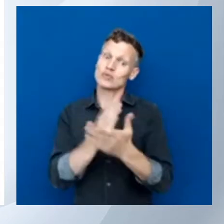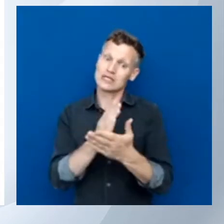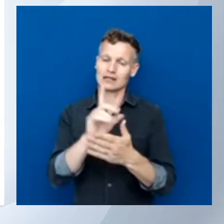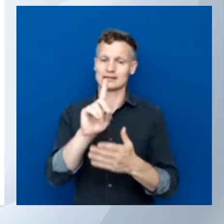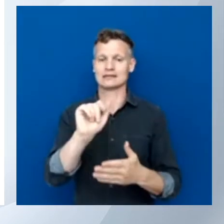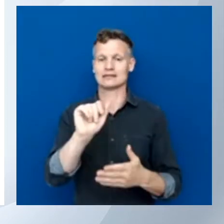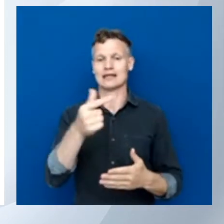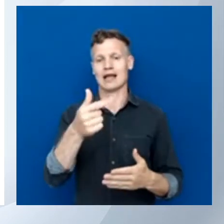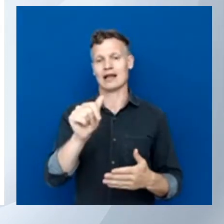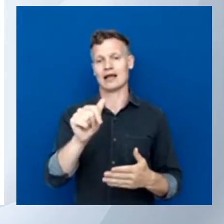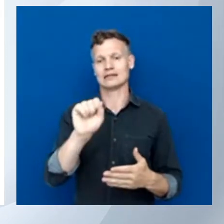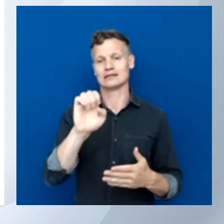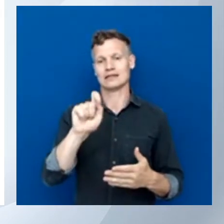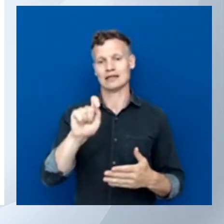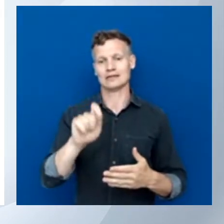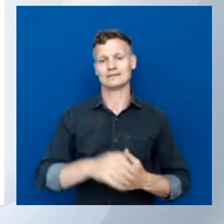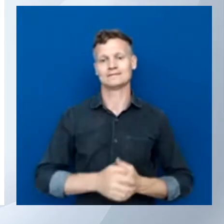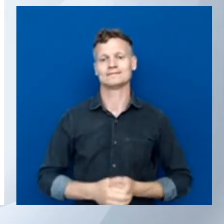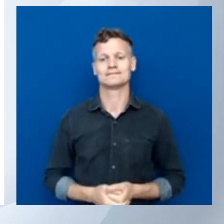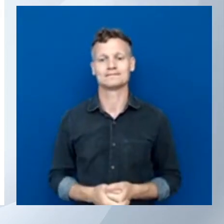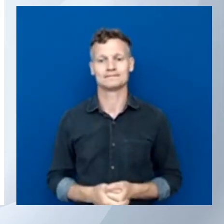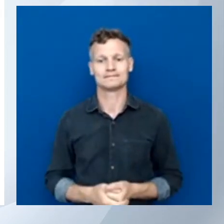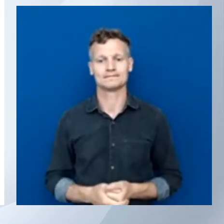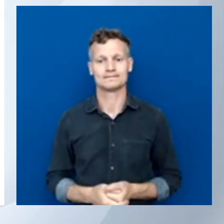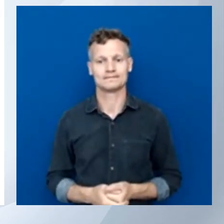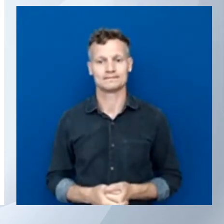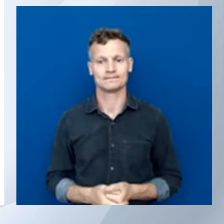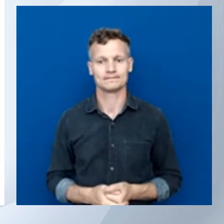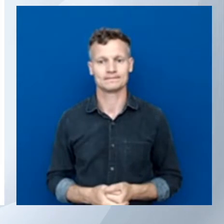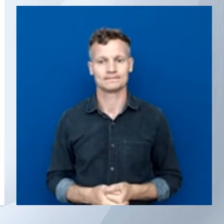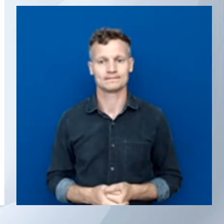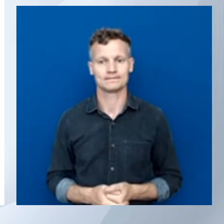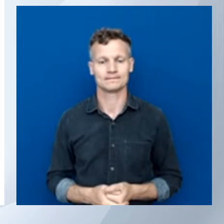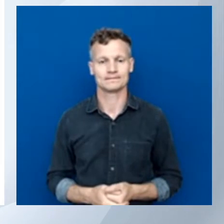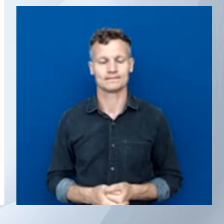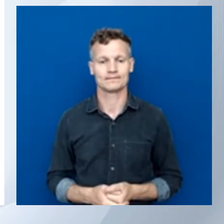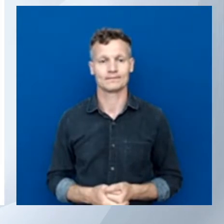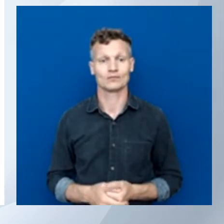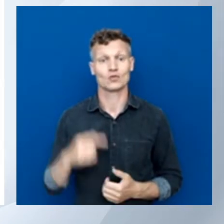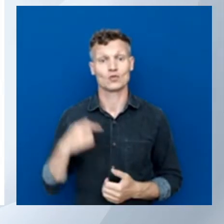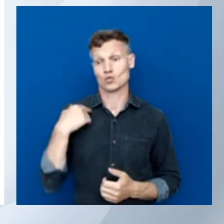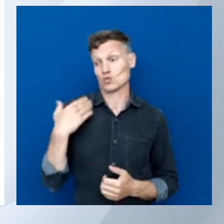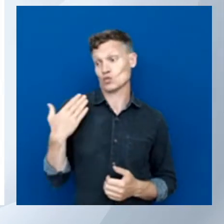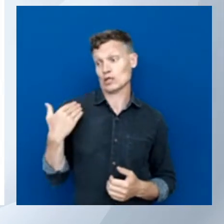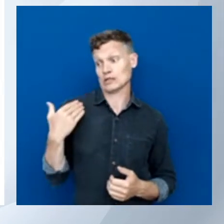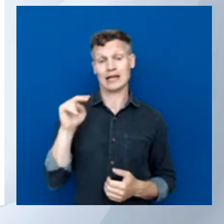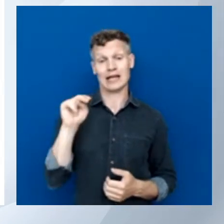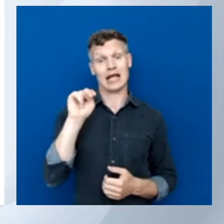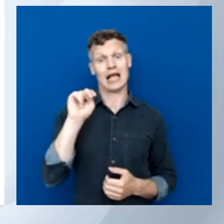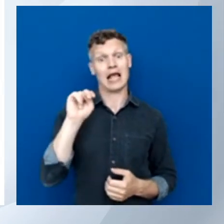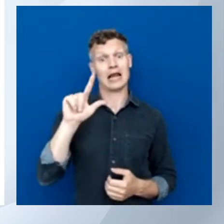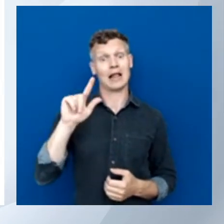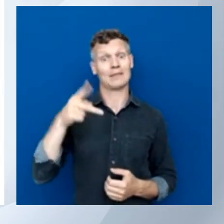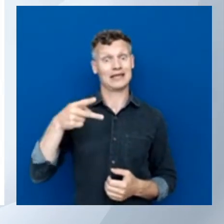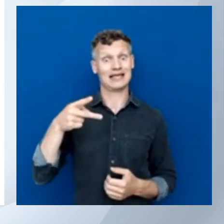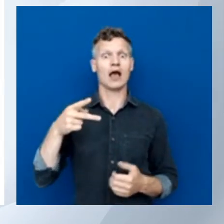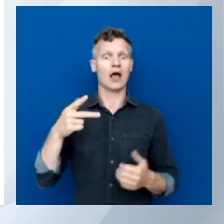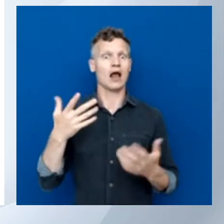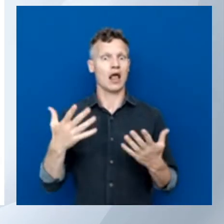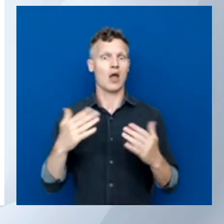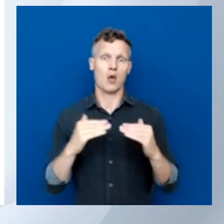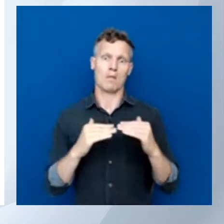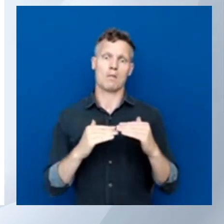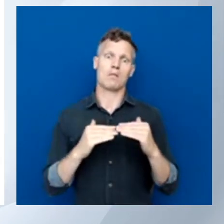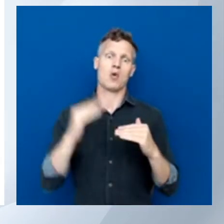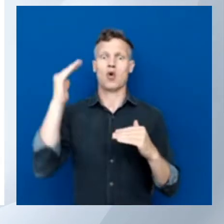But recent advancements in NLP owe a lot to developers in deep neural networks, such as BERT. And